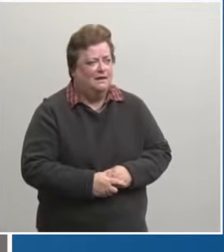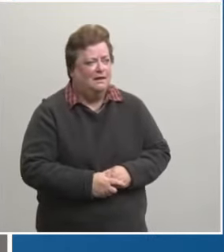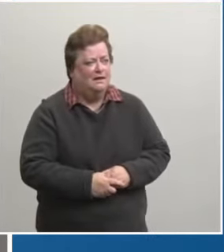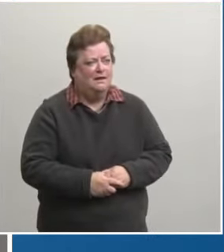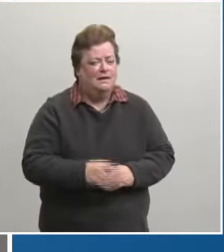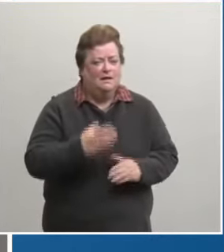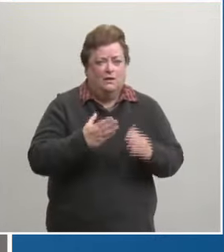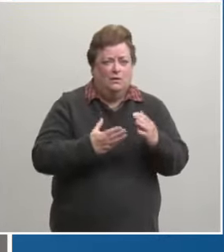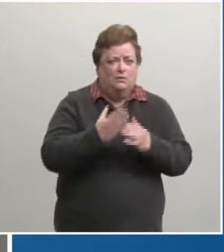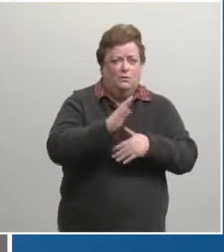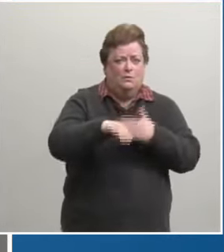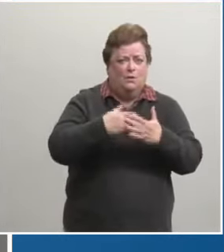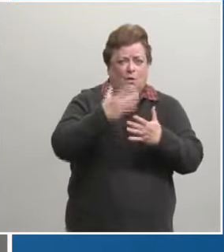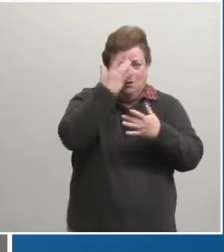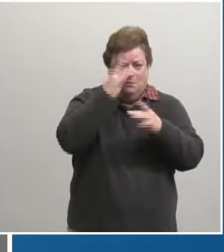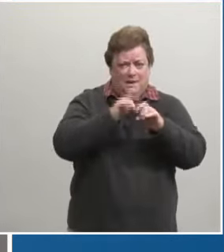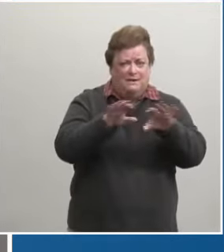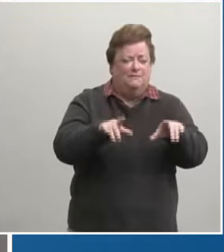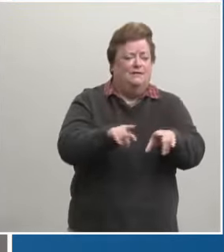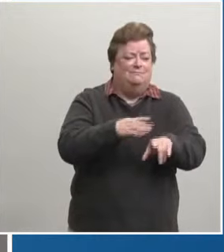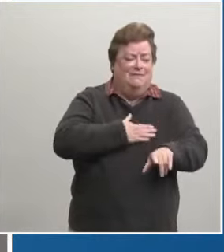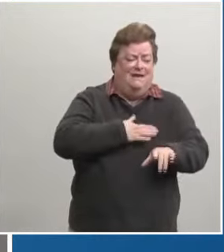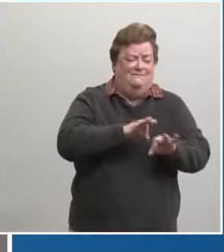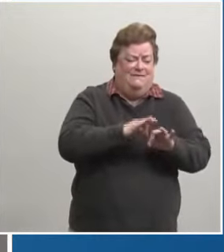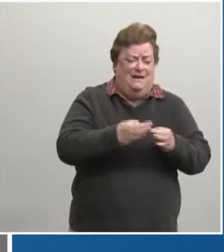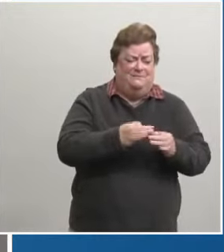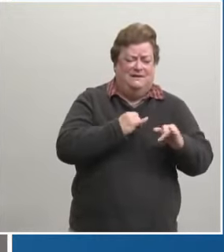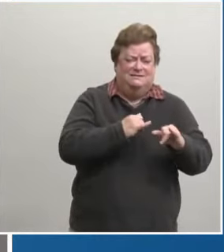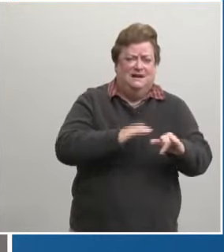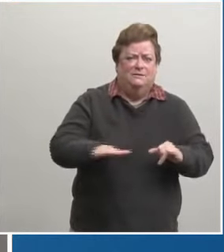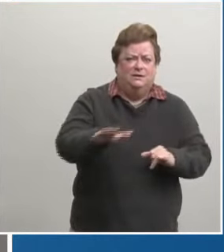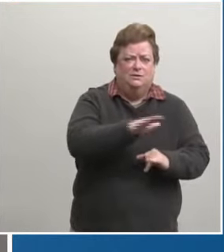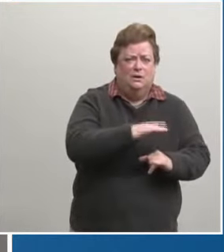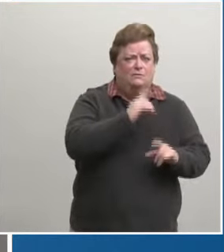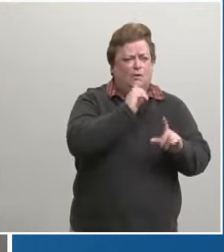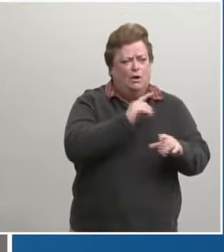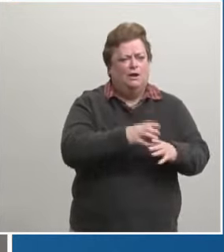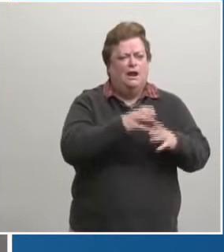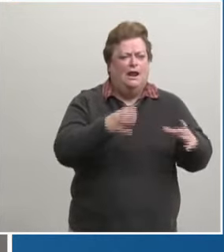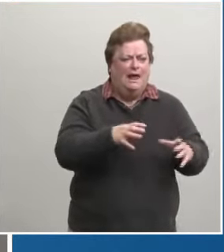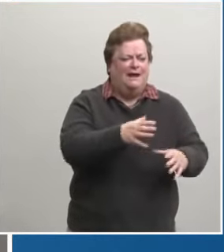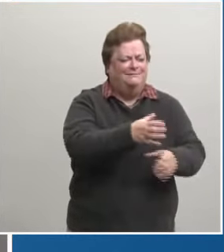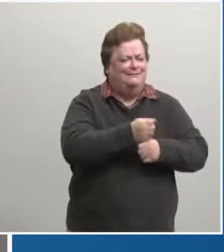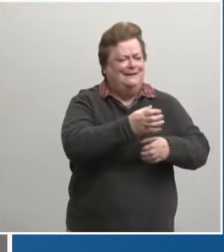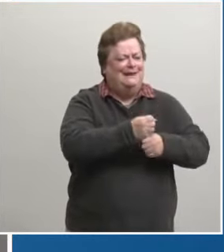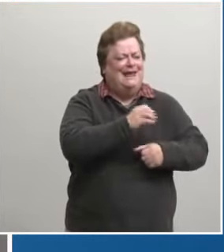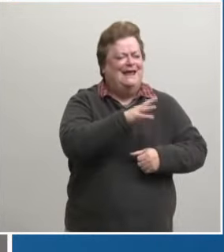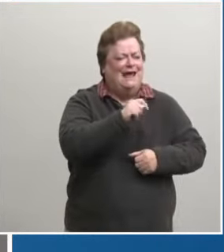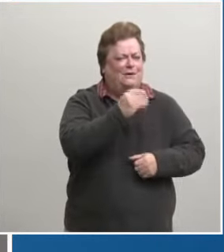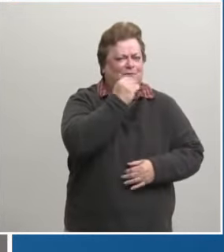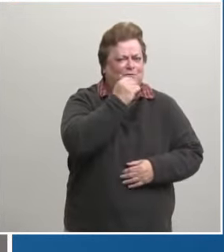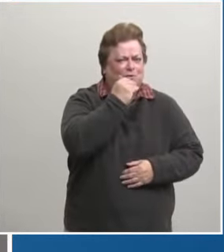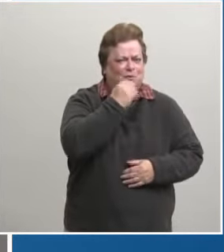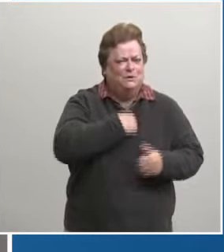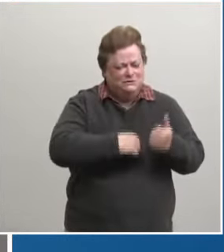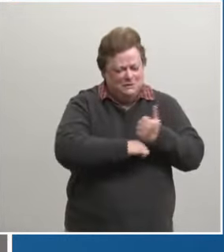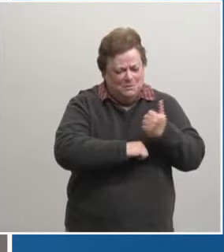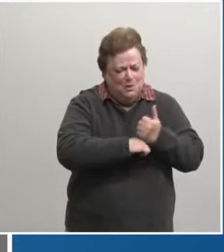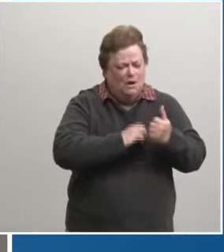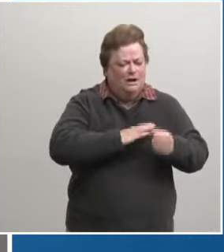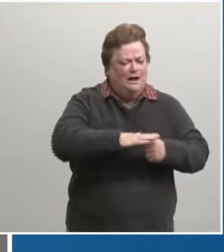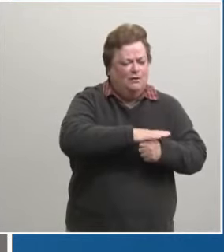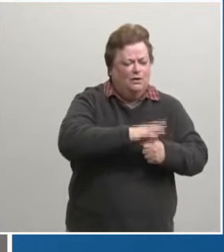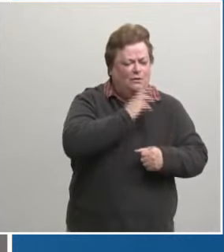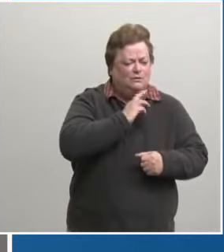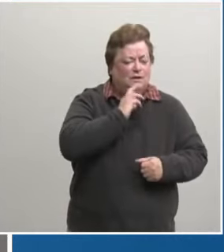Throughout this pandemic, my family, like many of yours, has ordered a lot of takeout. We do our part to support local restaurants, and